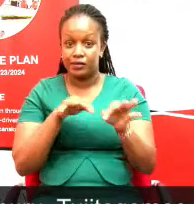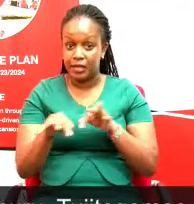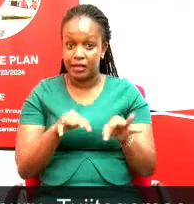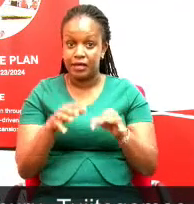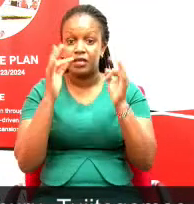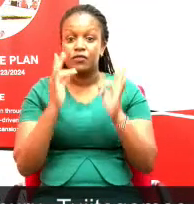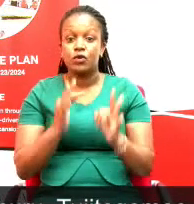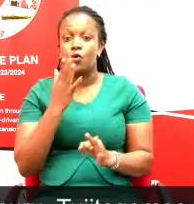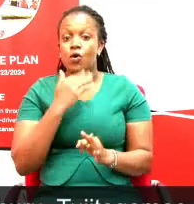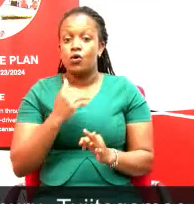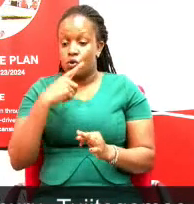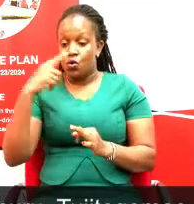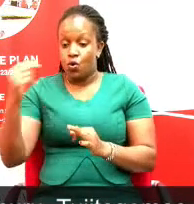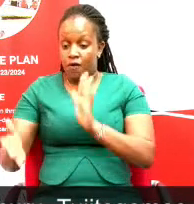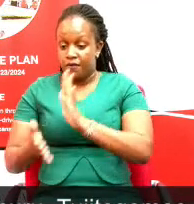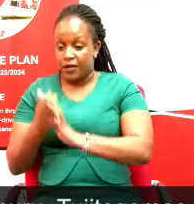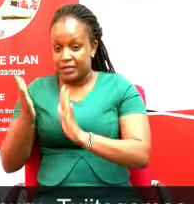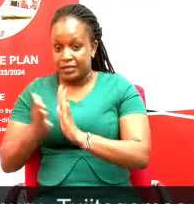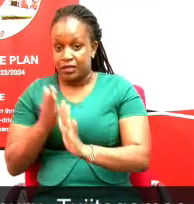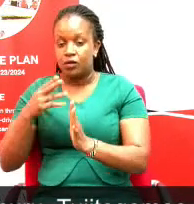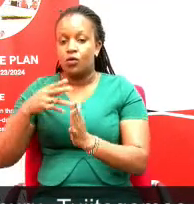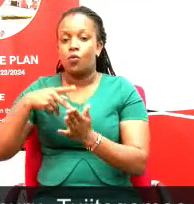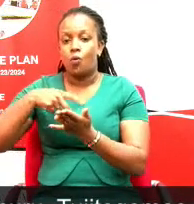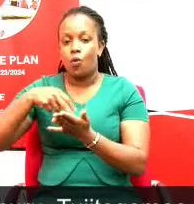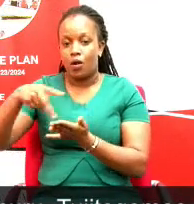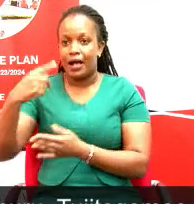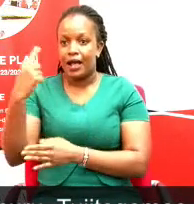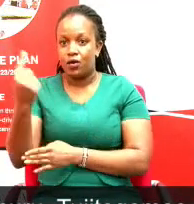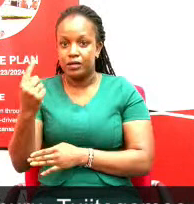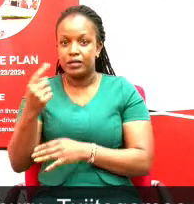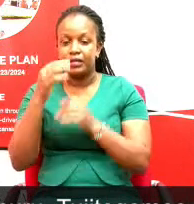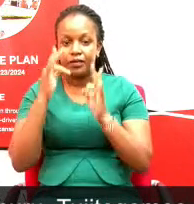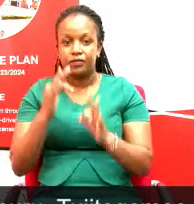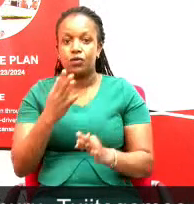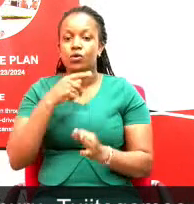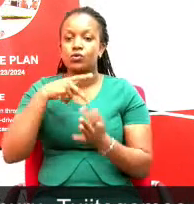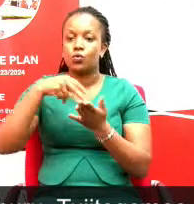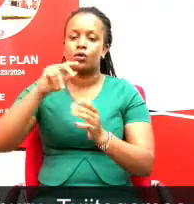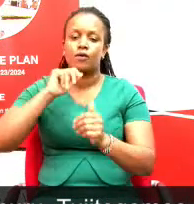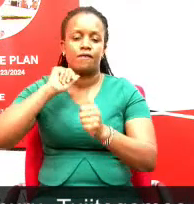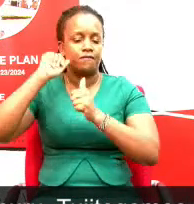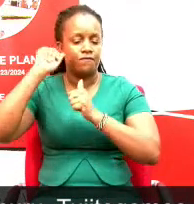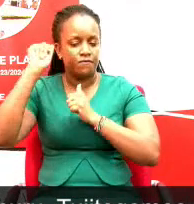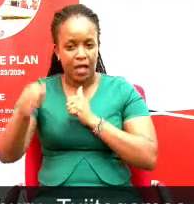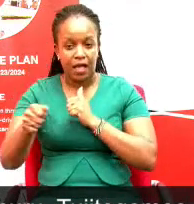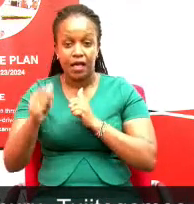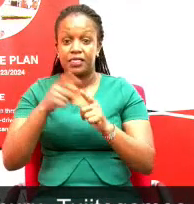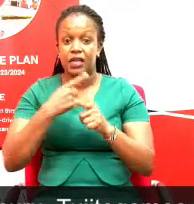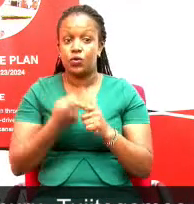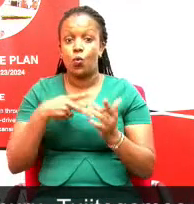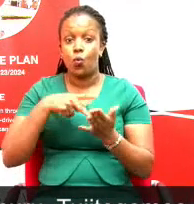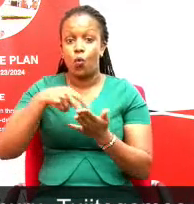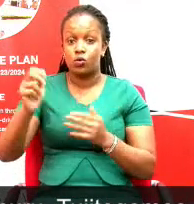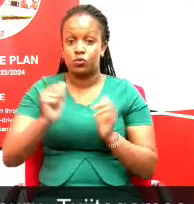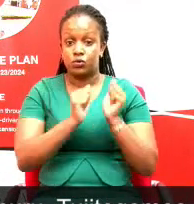go fast, walk alone. But if you want to walk far, walk together